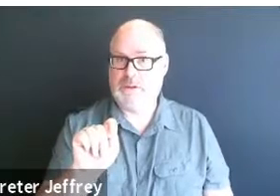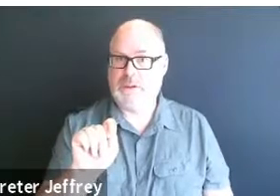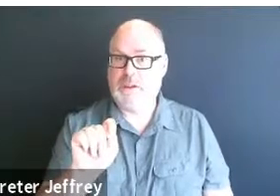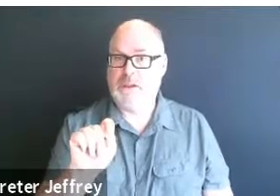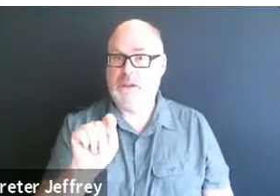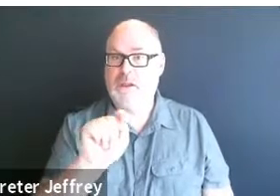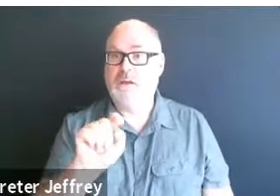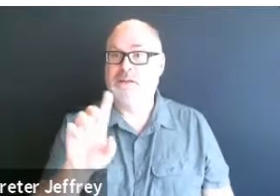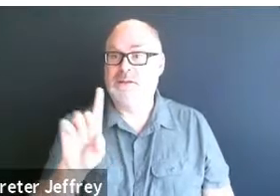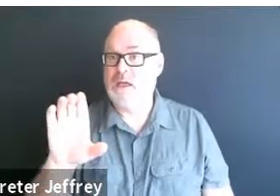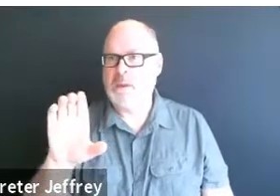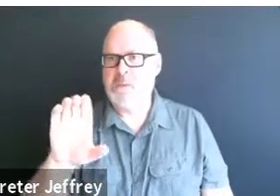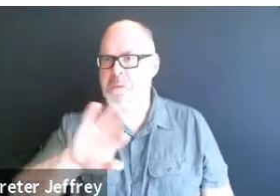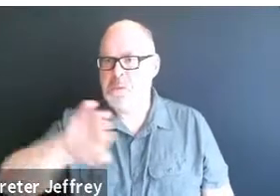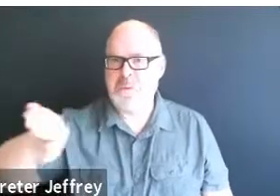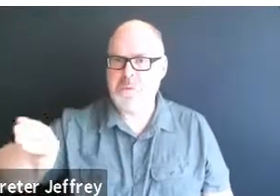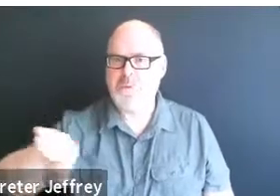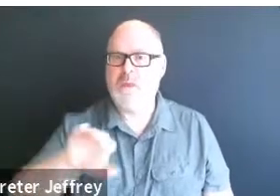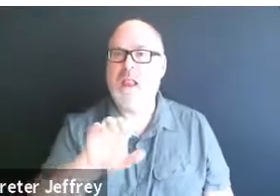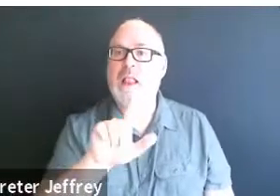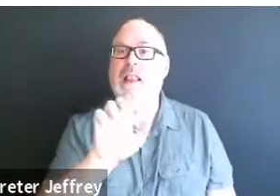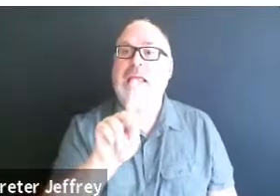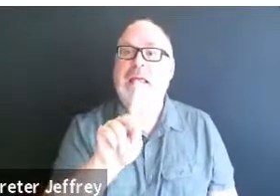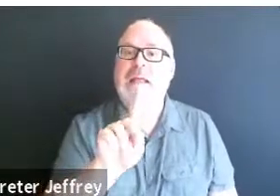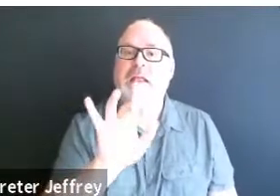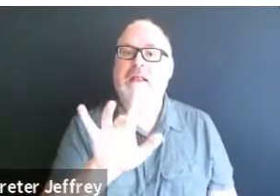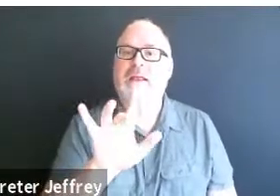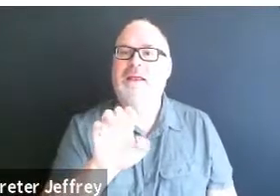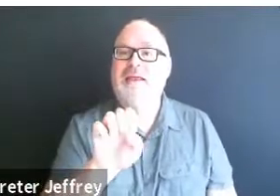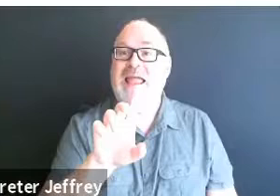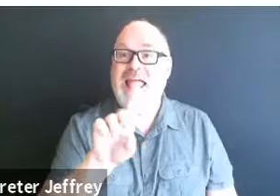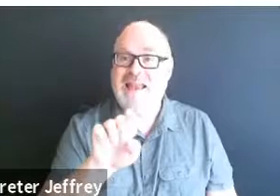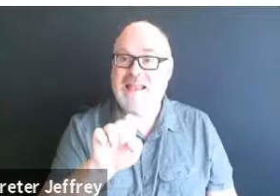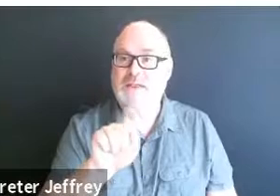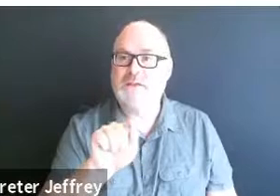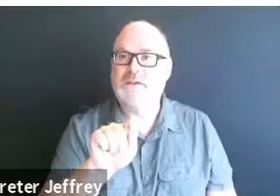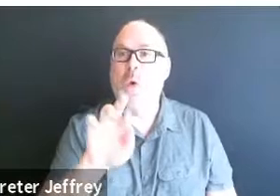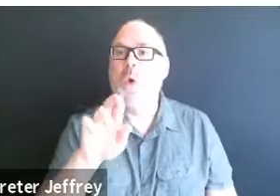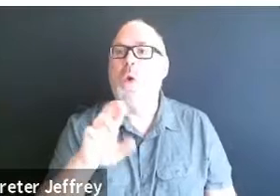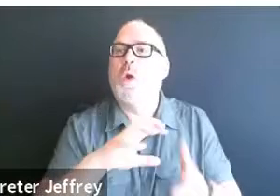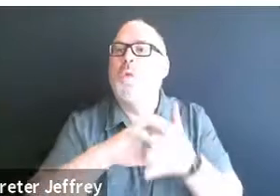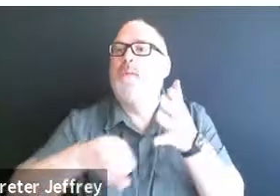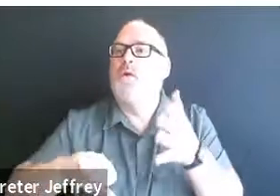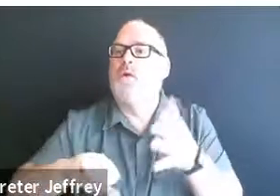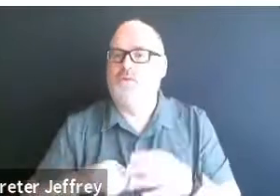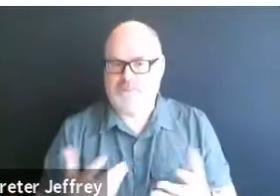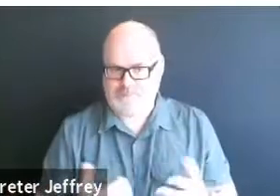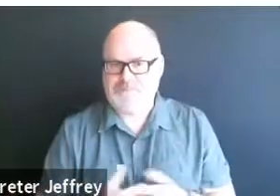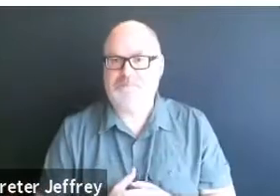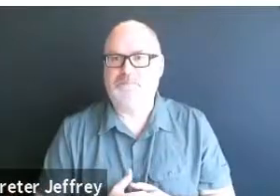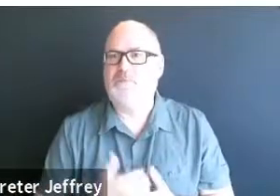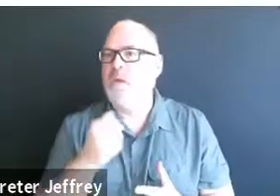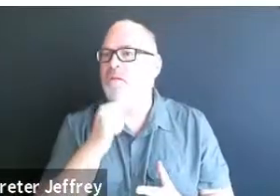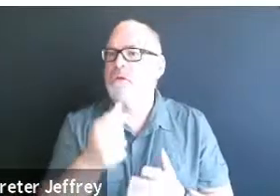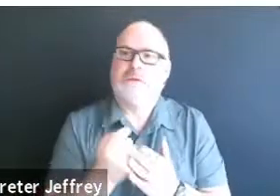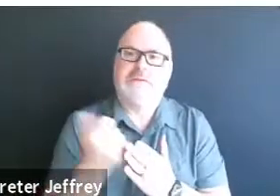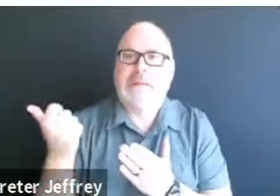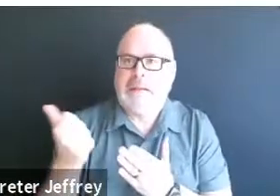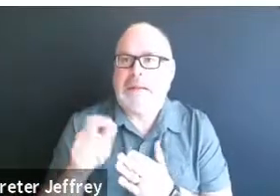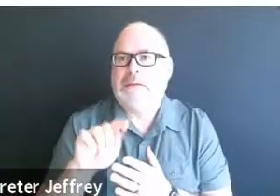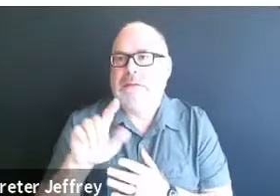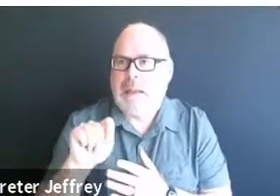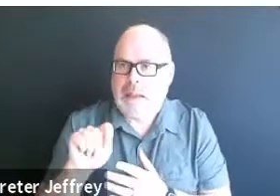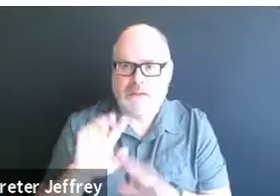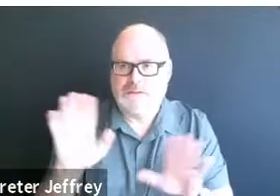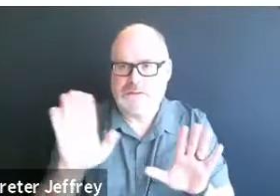over to documents, you head over to link, and you can either edit or remove. That way you don't have to delete text in the link,